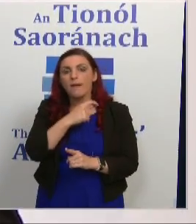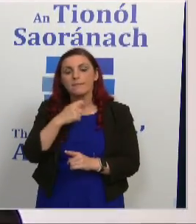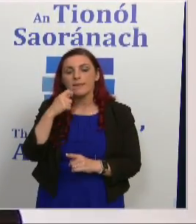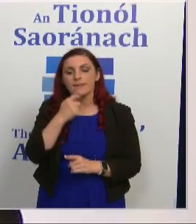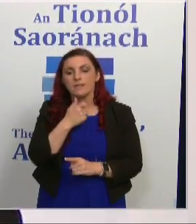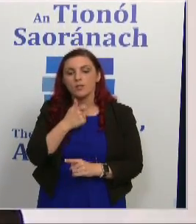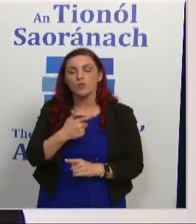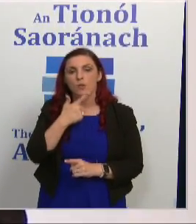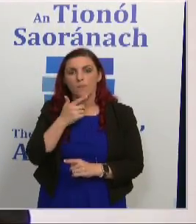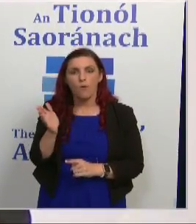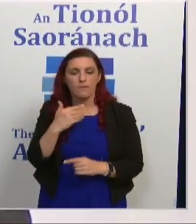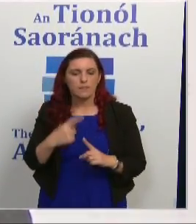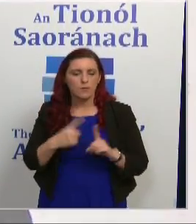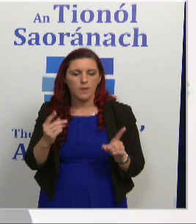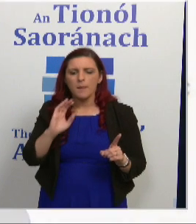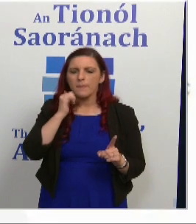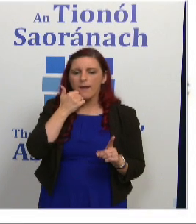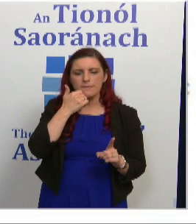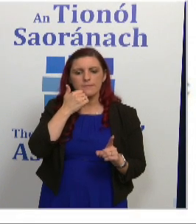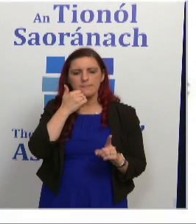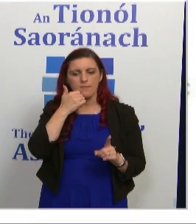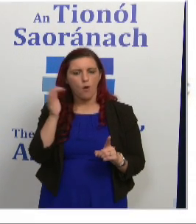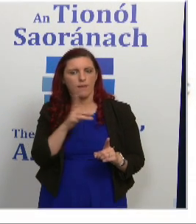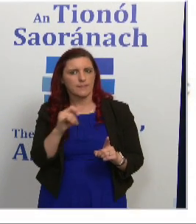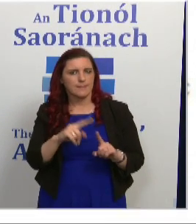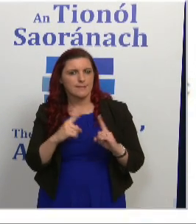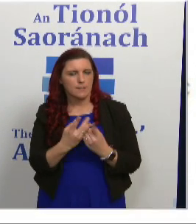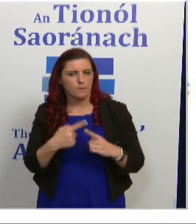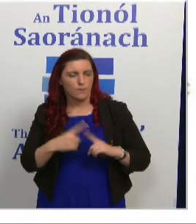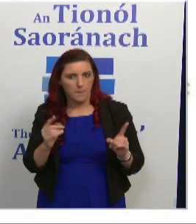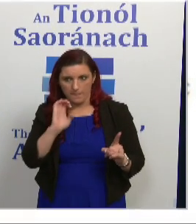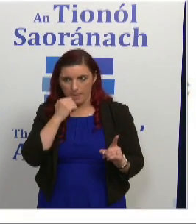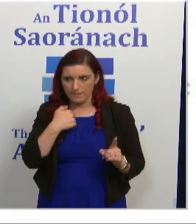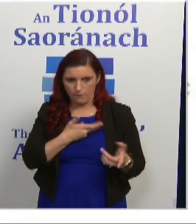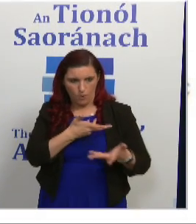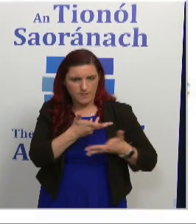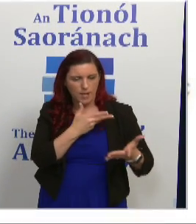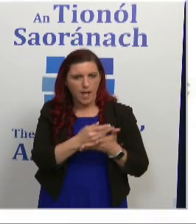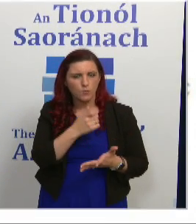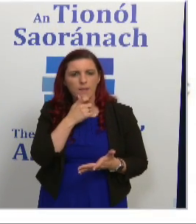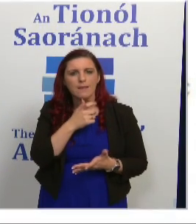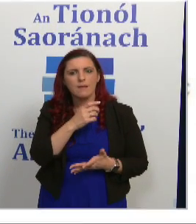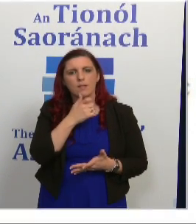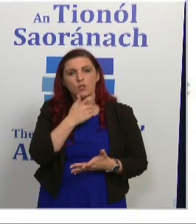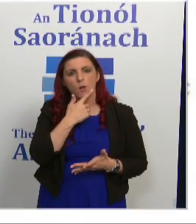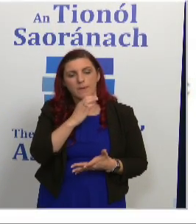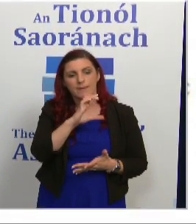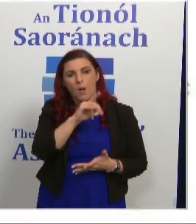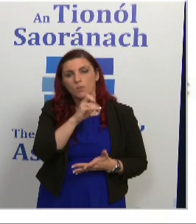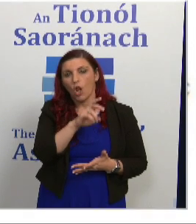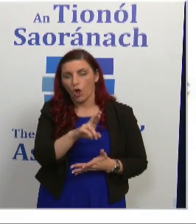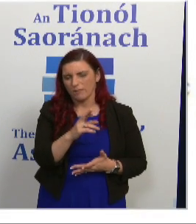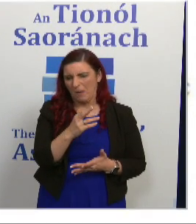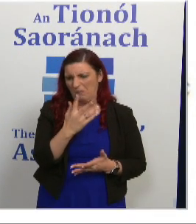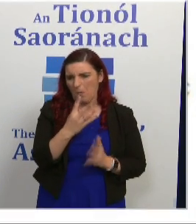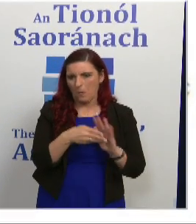different, because actually of a conversation I had with a Dublin councillor about 4 weeks ago, who I was making a point that actually